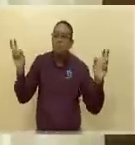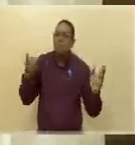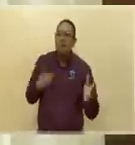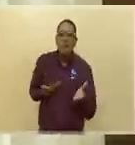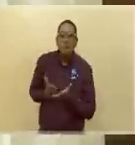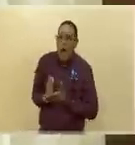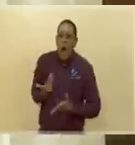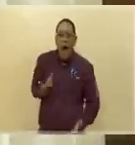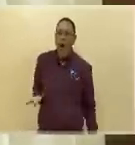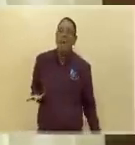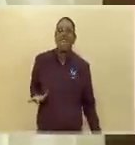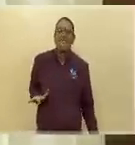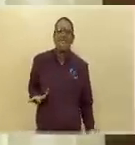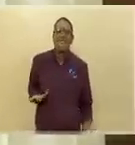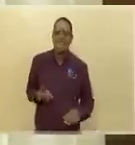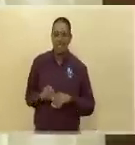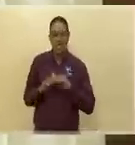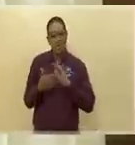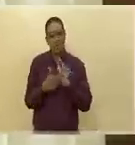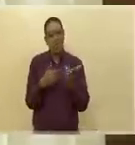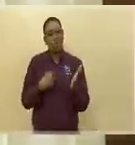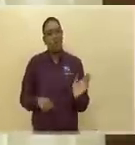rights in Jamaica.